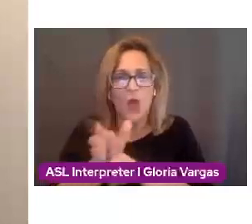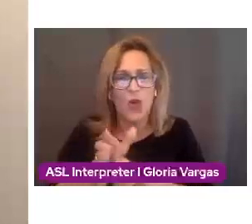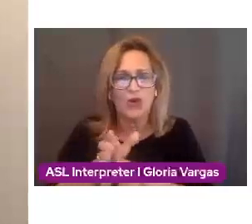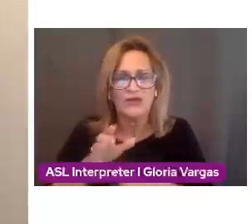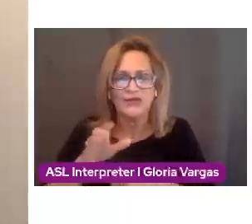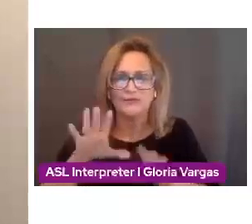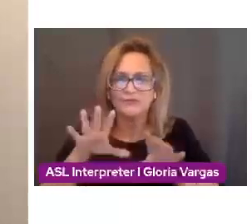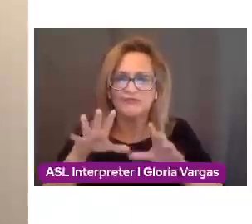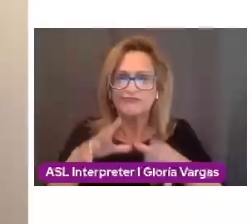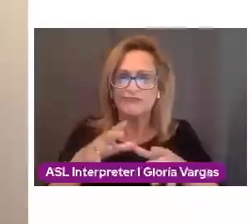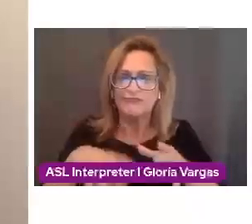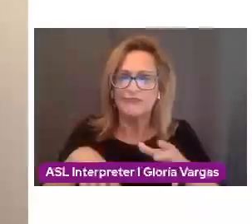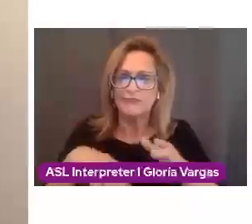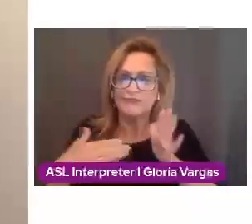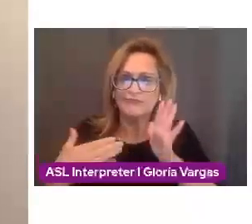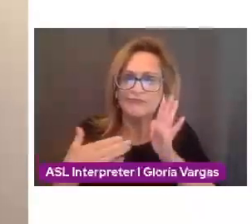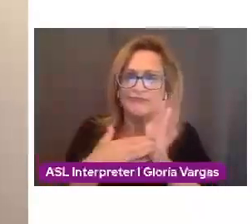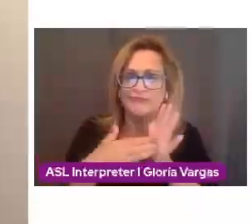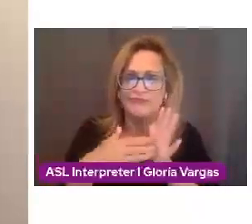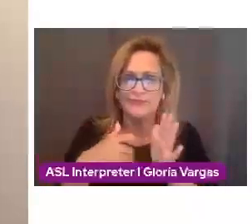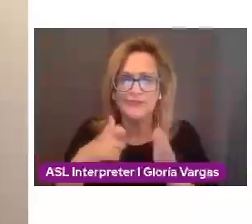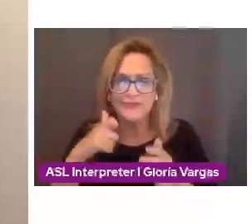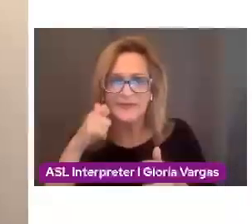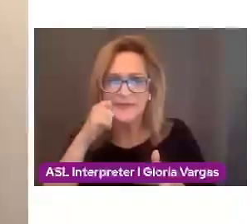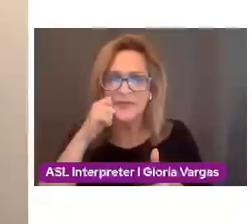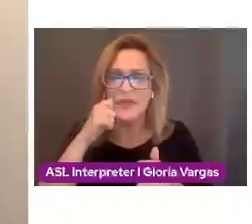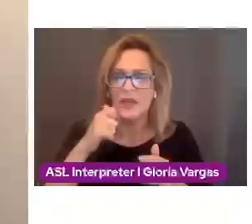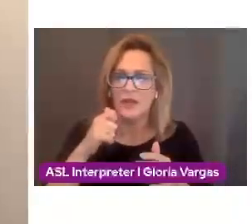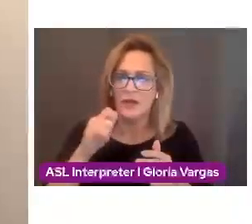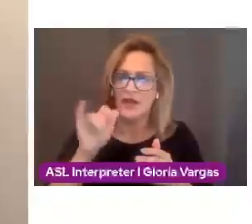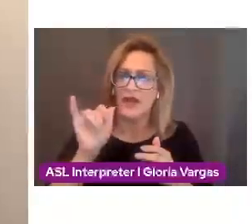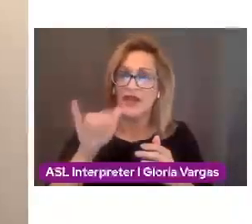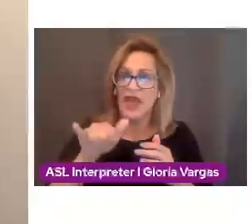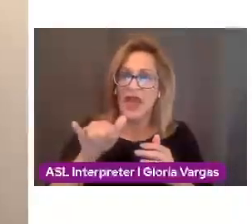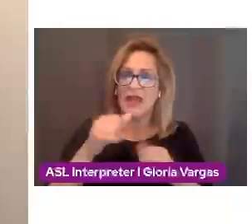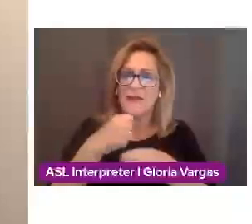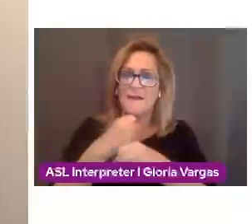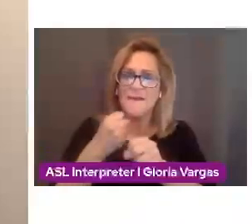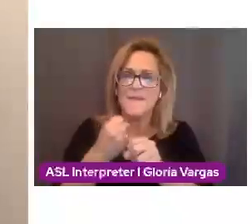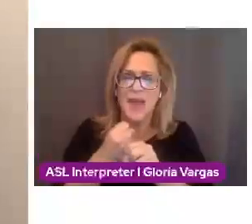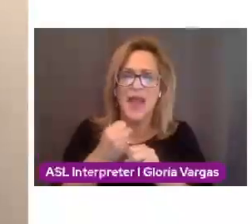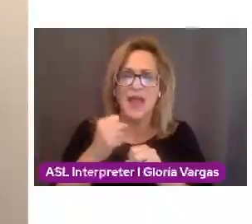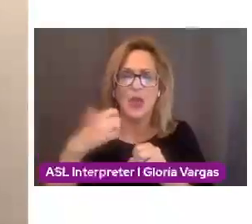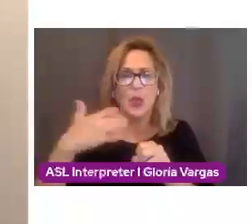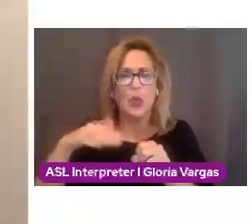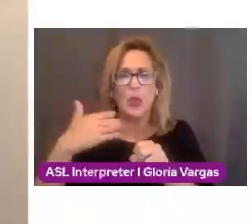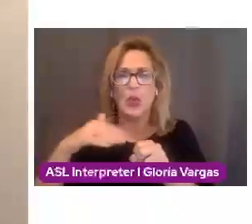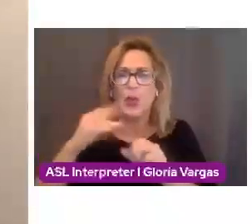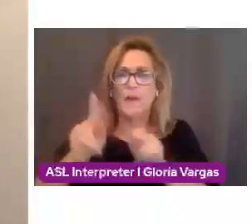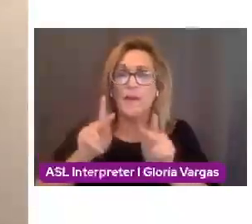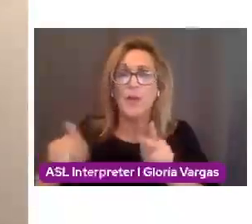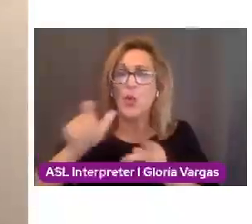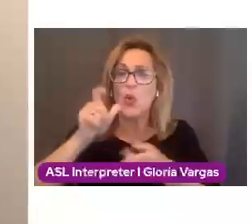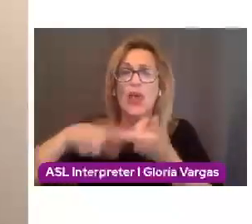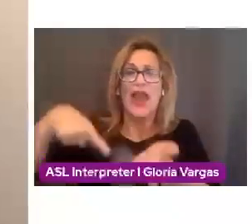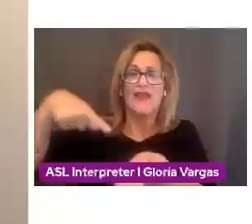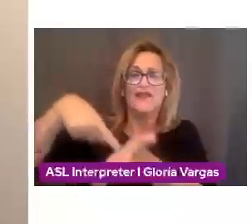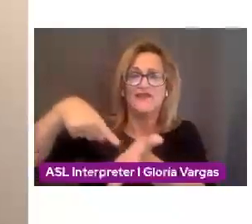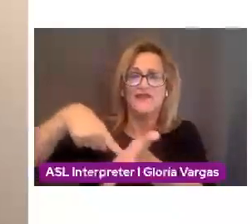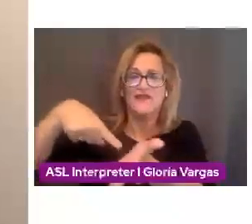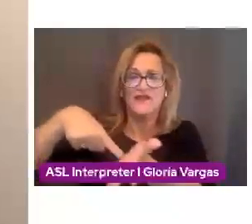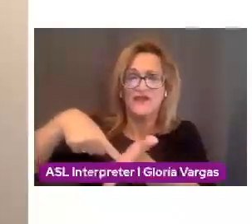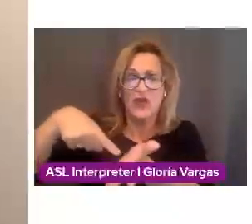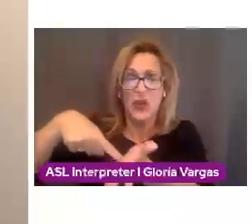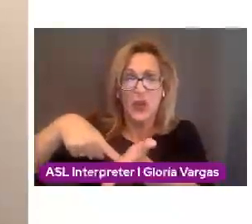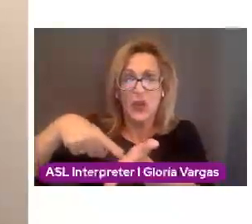by making higher education far more expensive. It's a way of keeping the people out that were